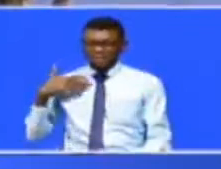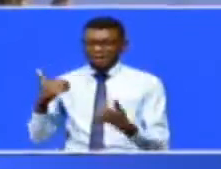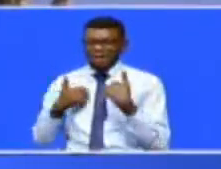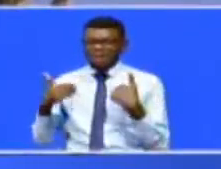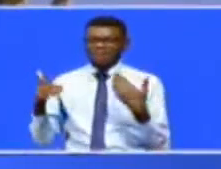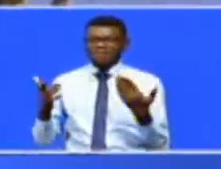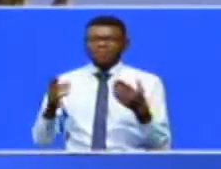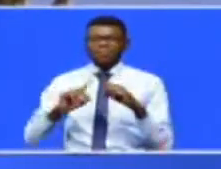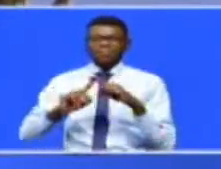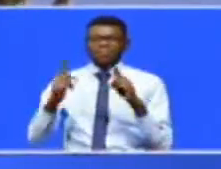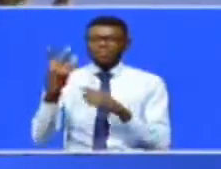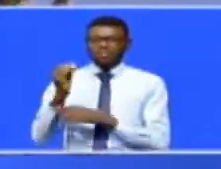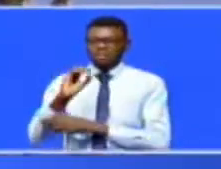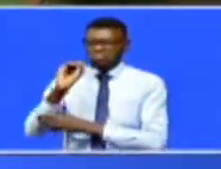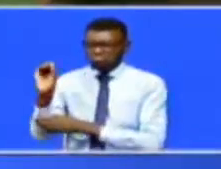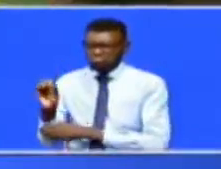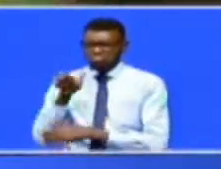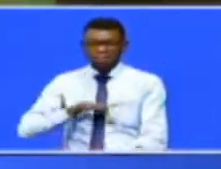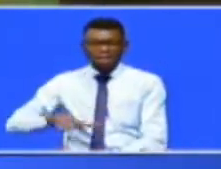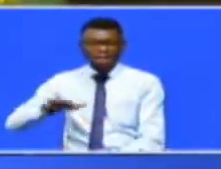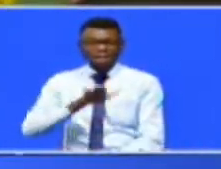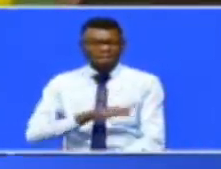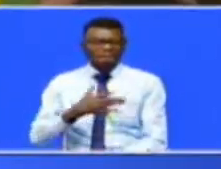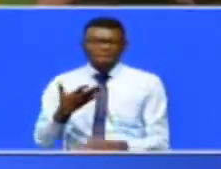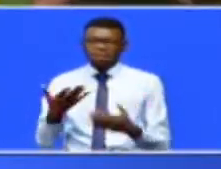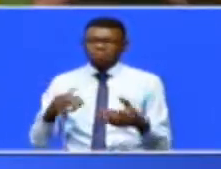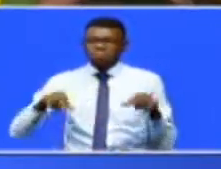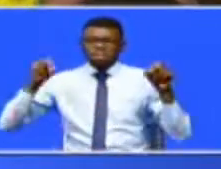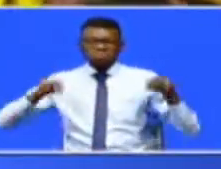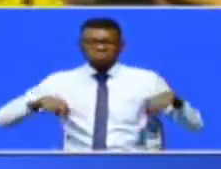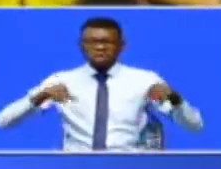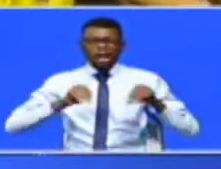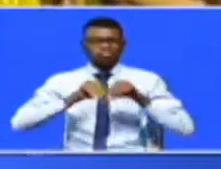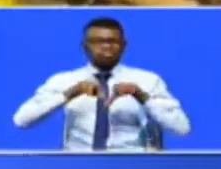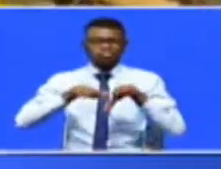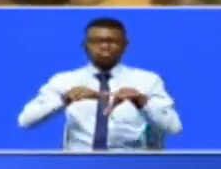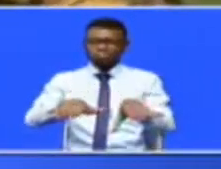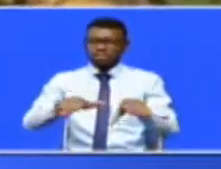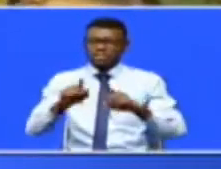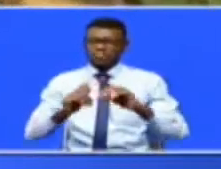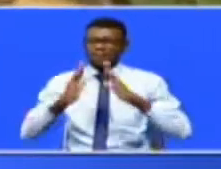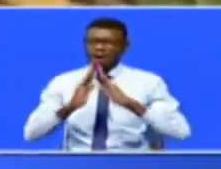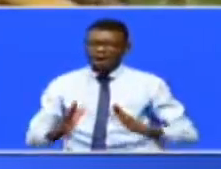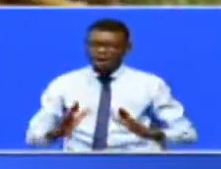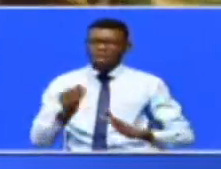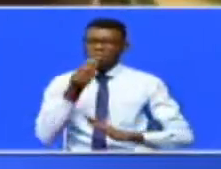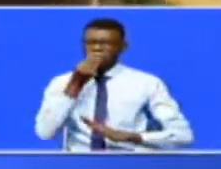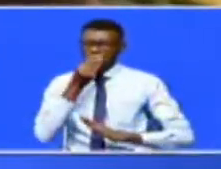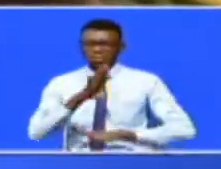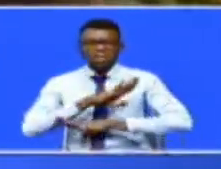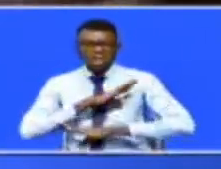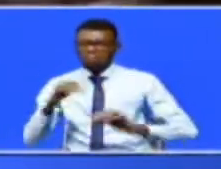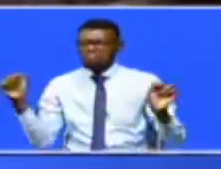that at least 40% of the crop area will be lost to the locust infestation and expose households to food and nutrition